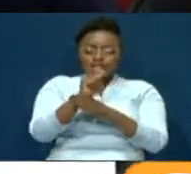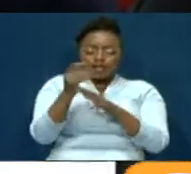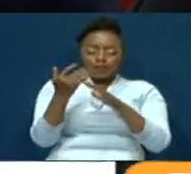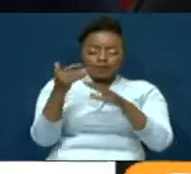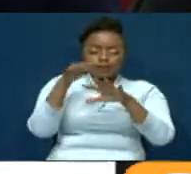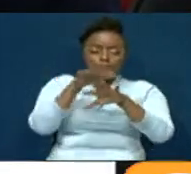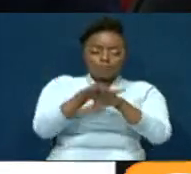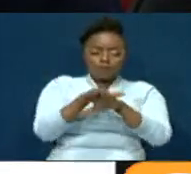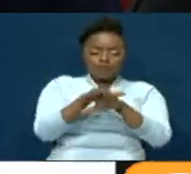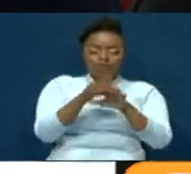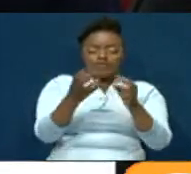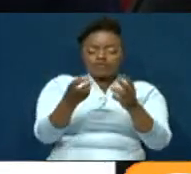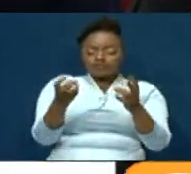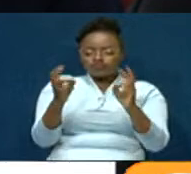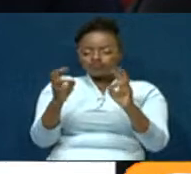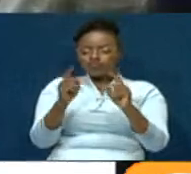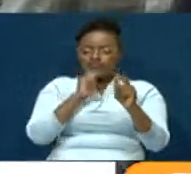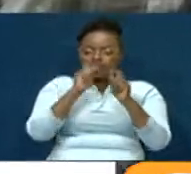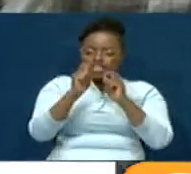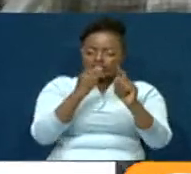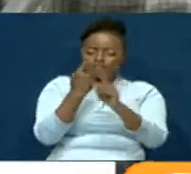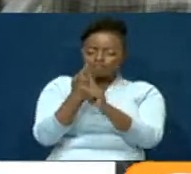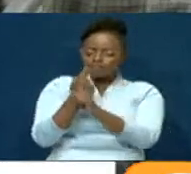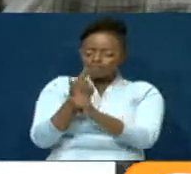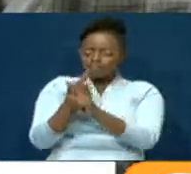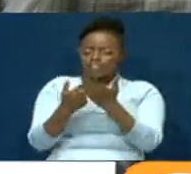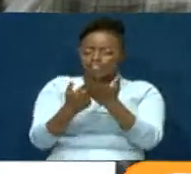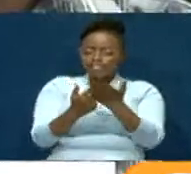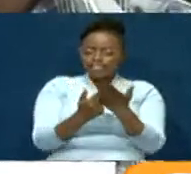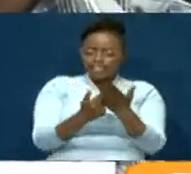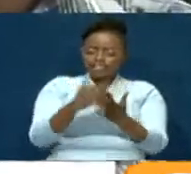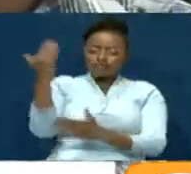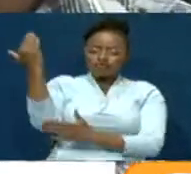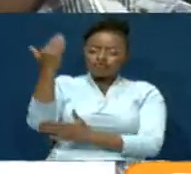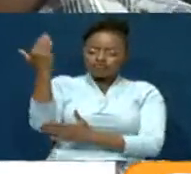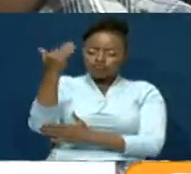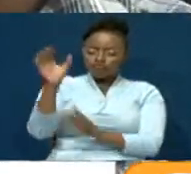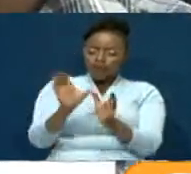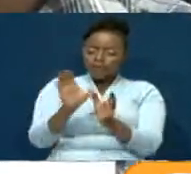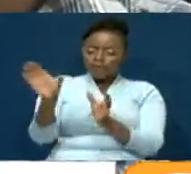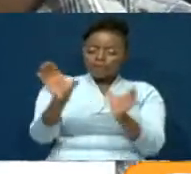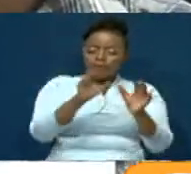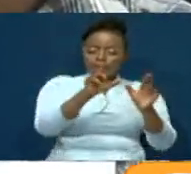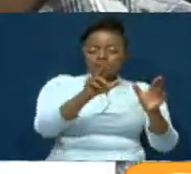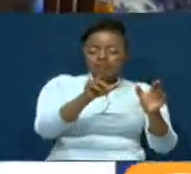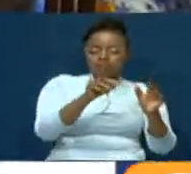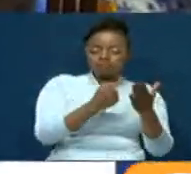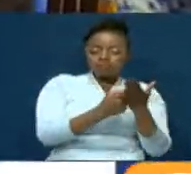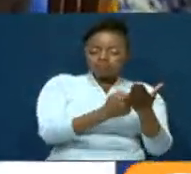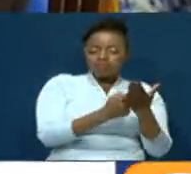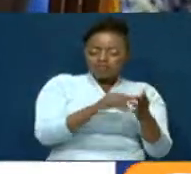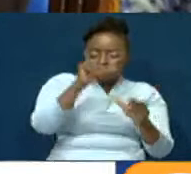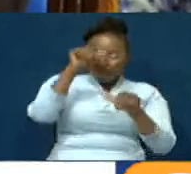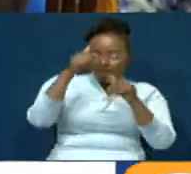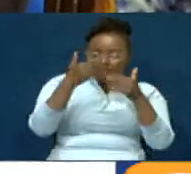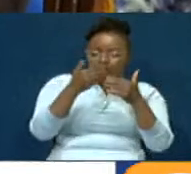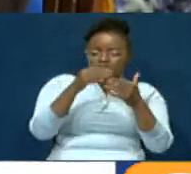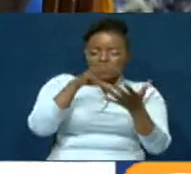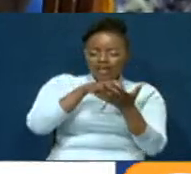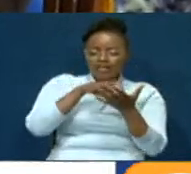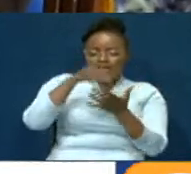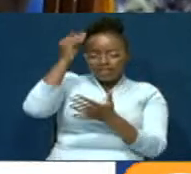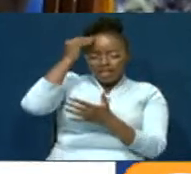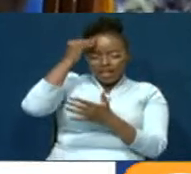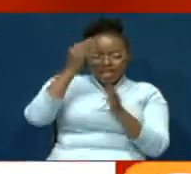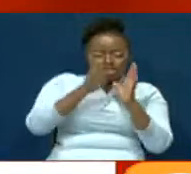integrate plenary and facilitated discussion sessions, lectures, breakup workshops, creative arts, case studies,